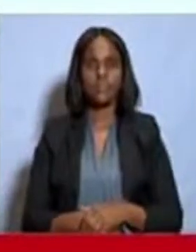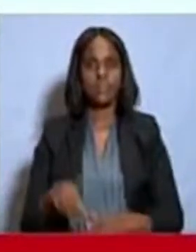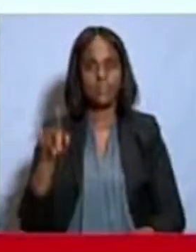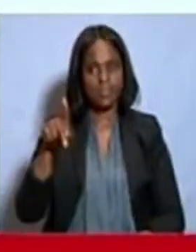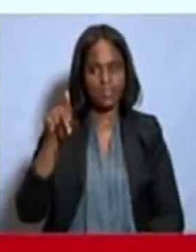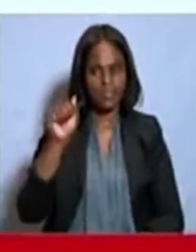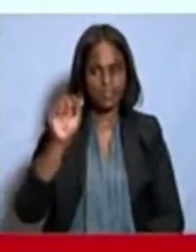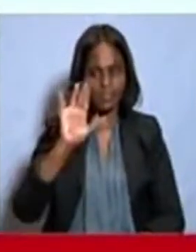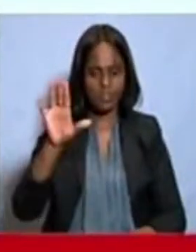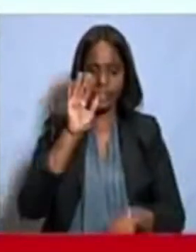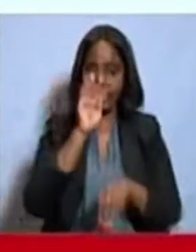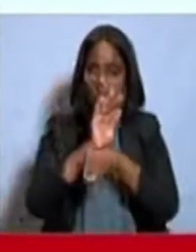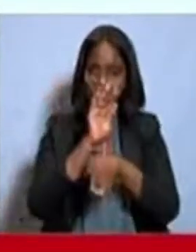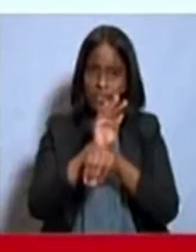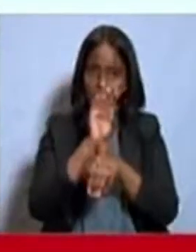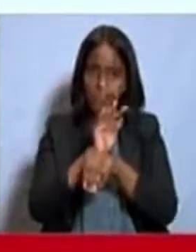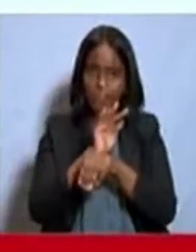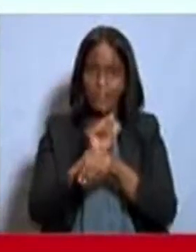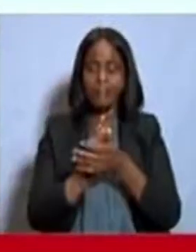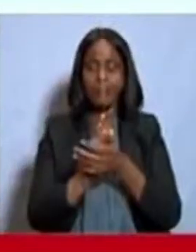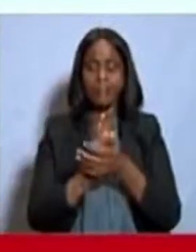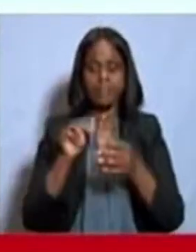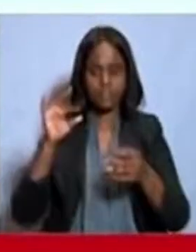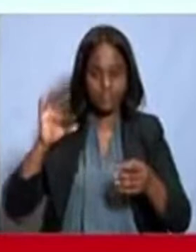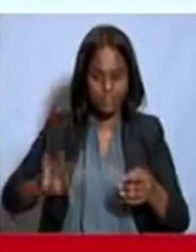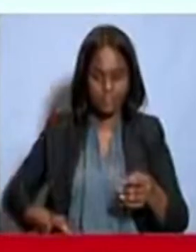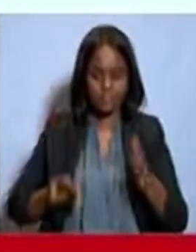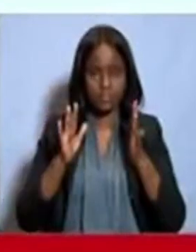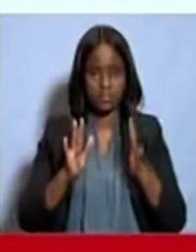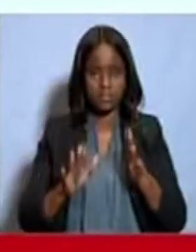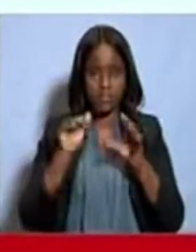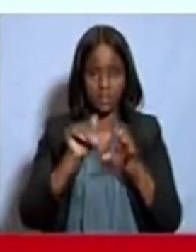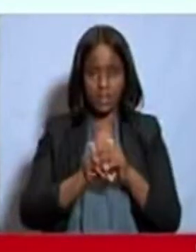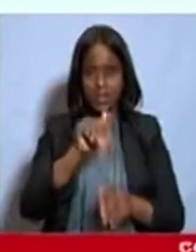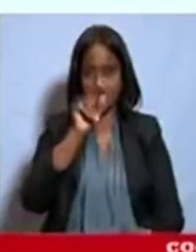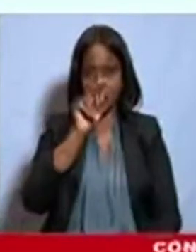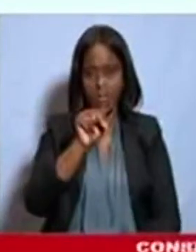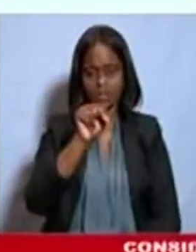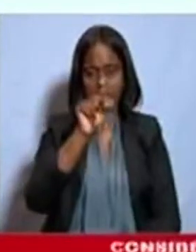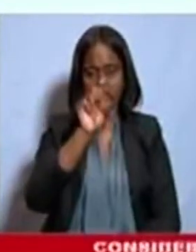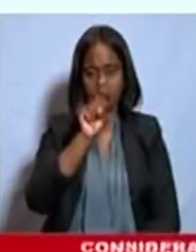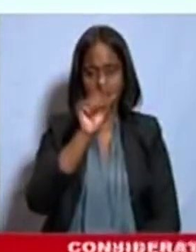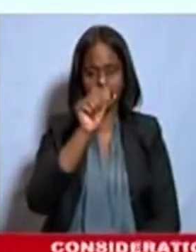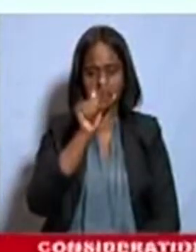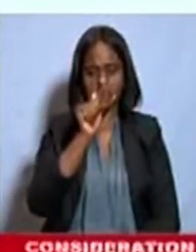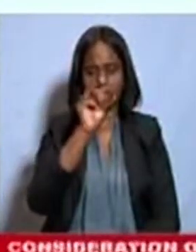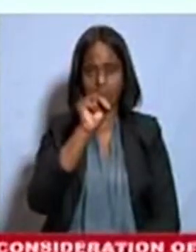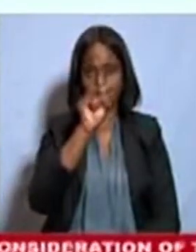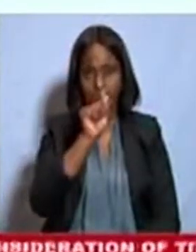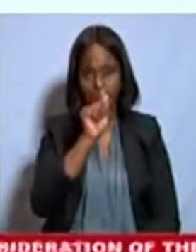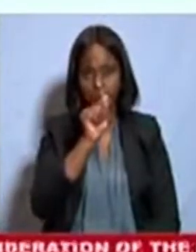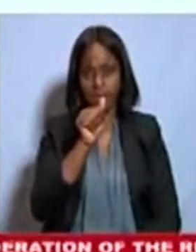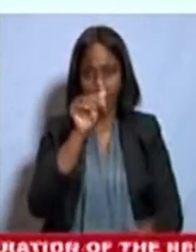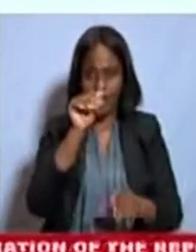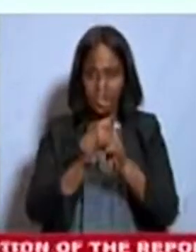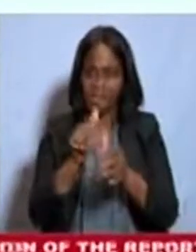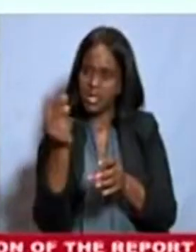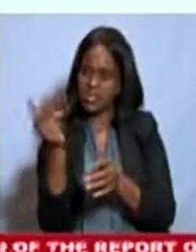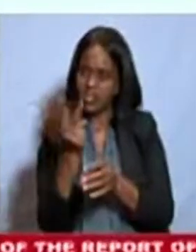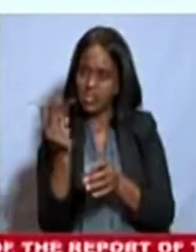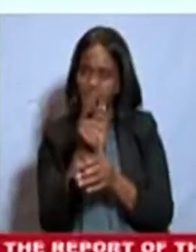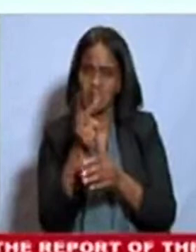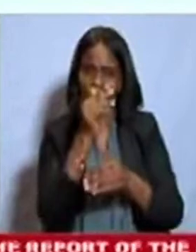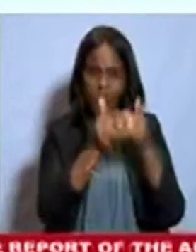Controlling officer's response: a beneficiary in Nsama registered in 2 neighboring CWACs